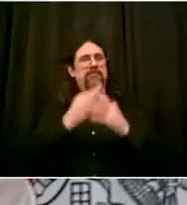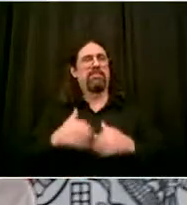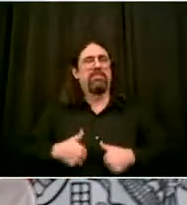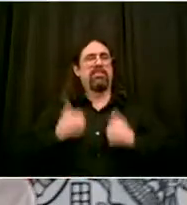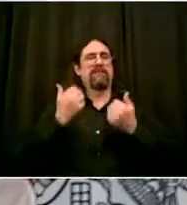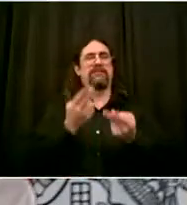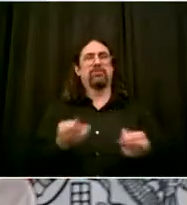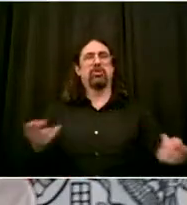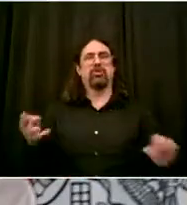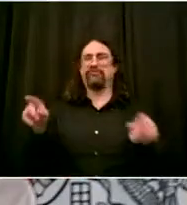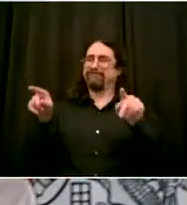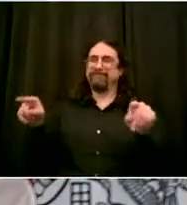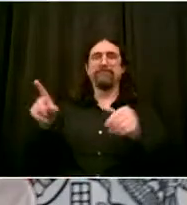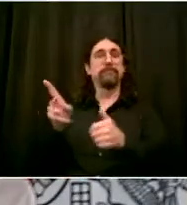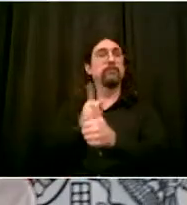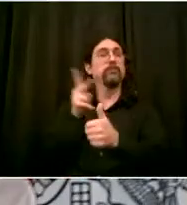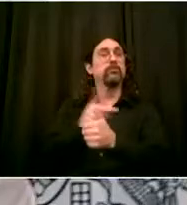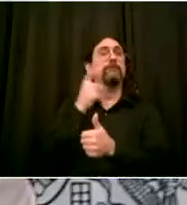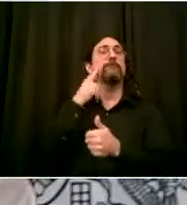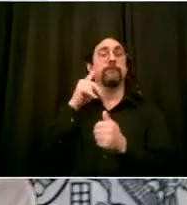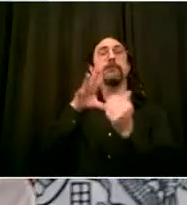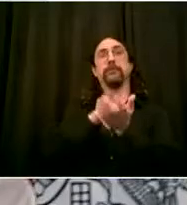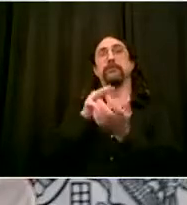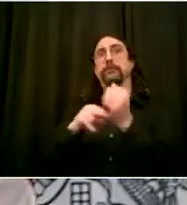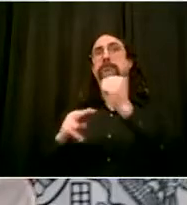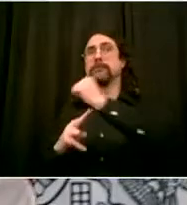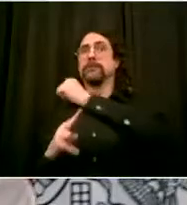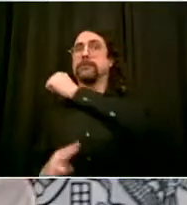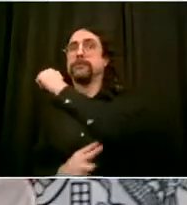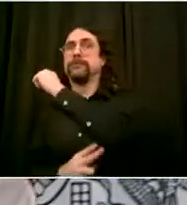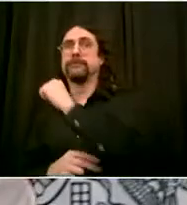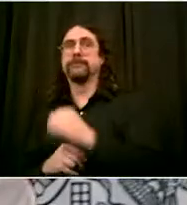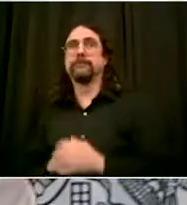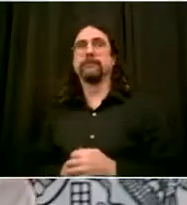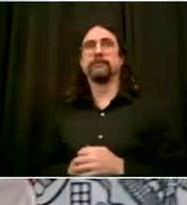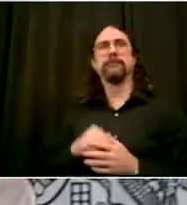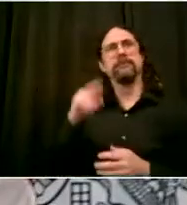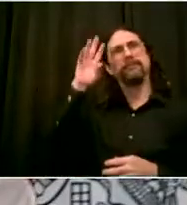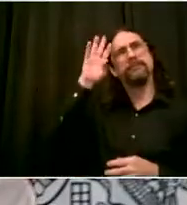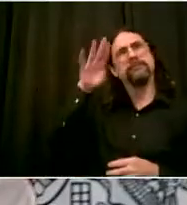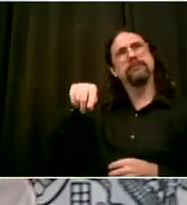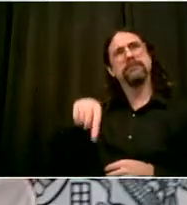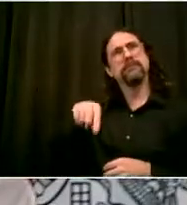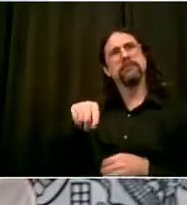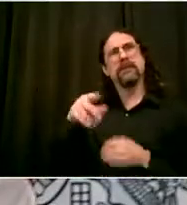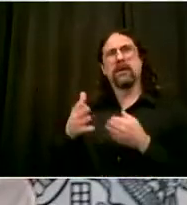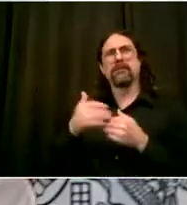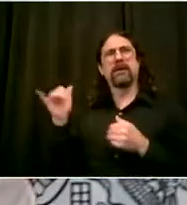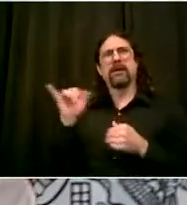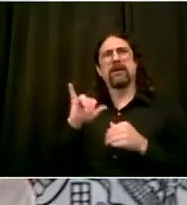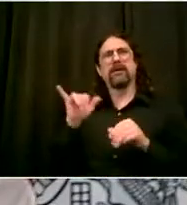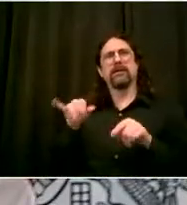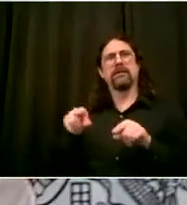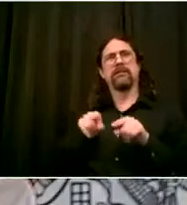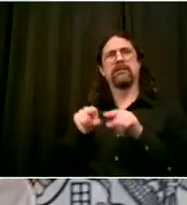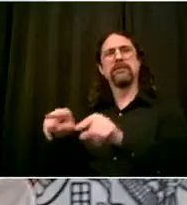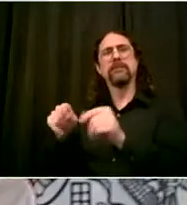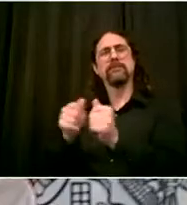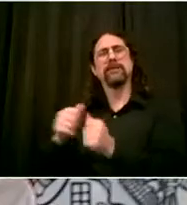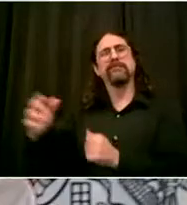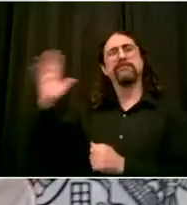up having to uh cut back number of those centers because there just weren't people using them why I don't think we have a perfect picture I